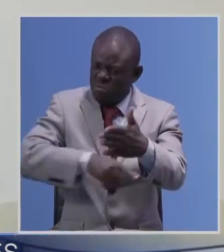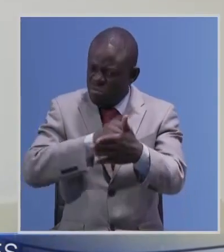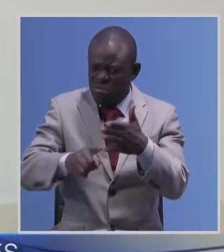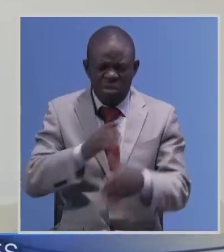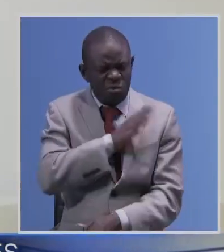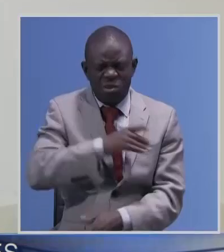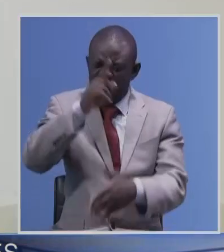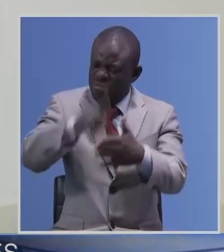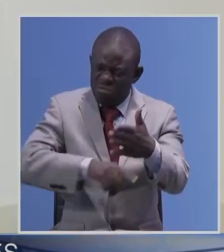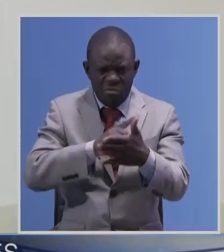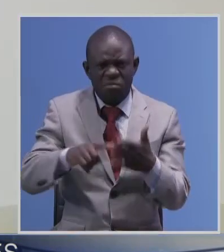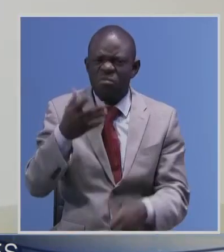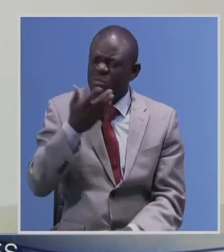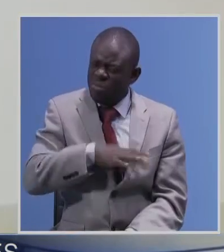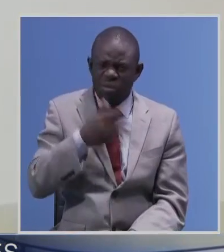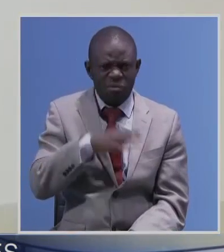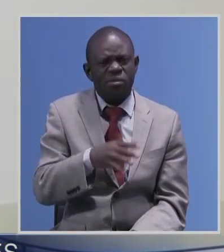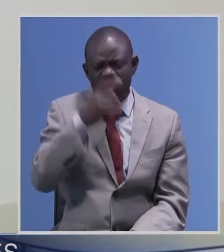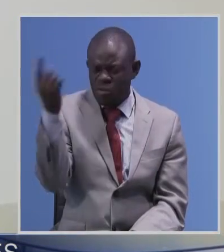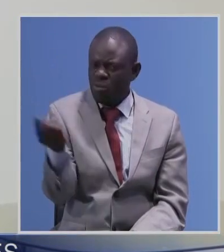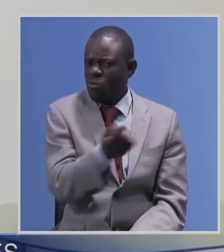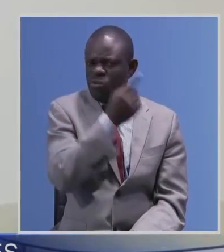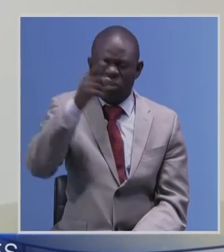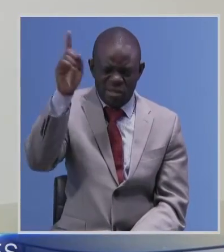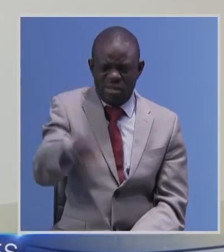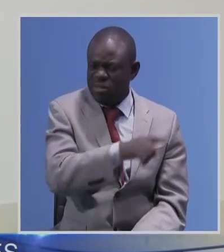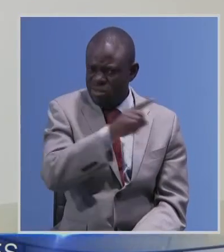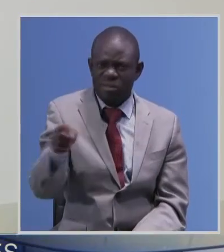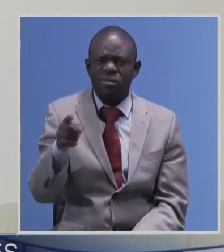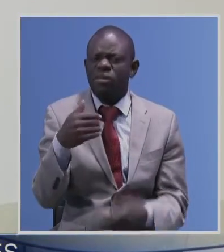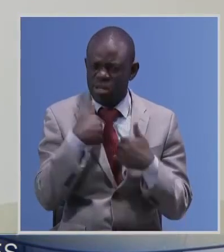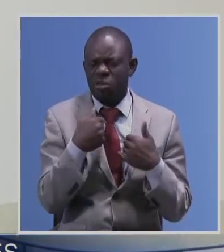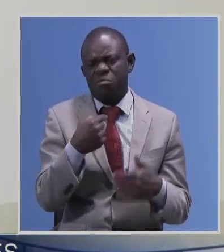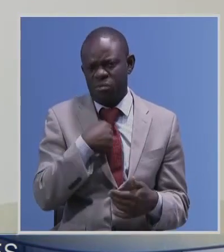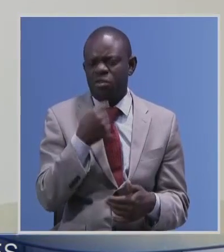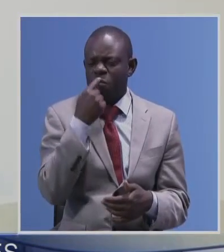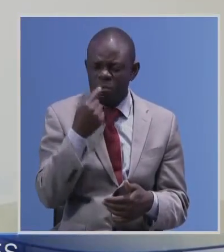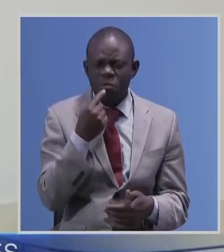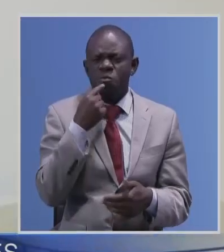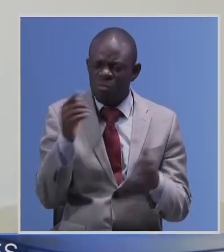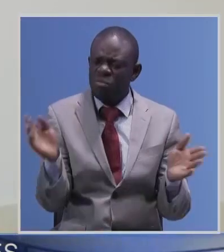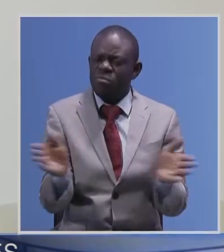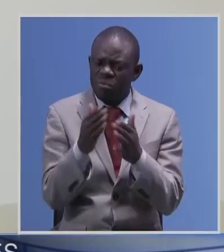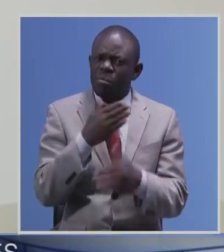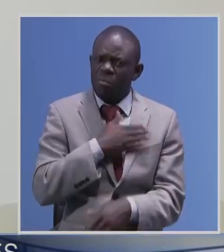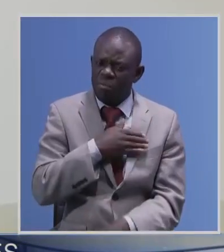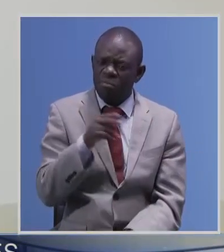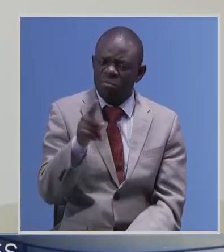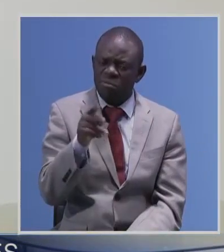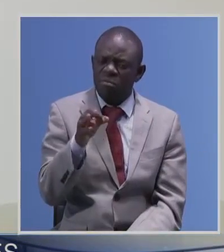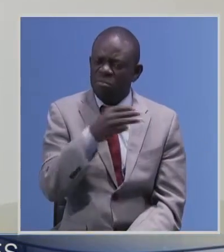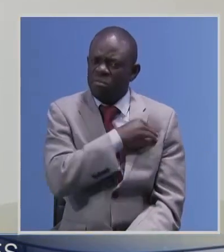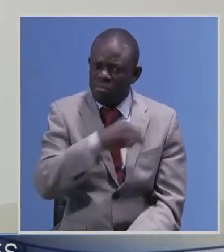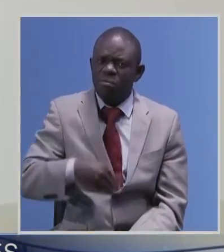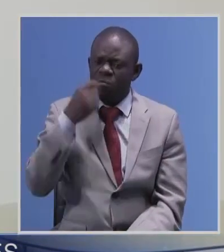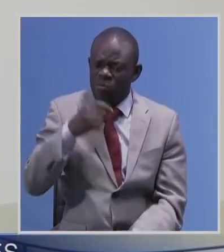some parties to these agreements and pacts are not sincere. They are hoodwinking Zambians and trying to just put a